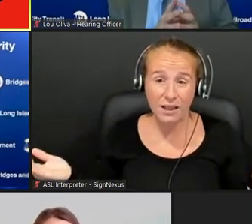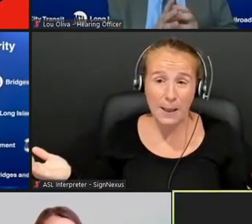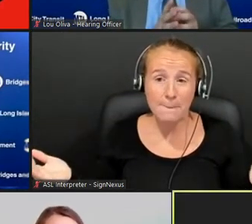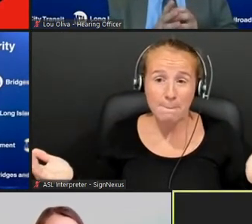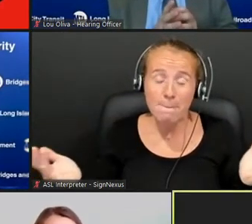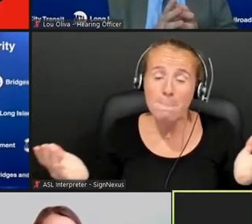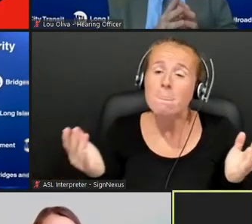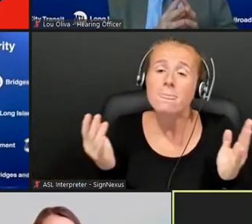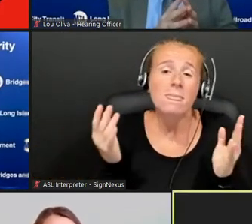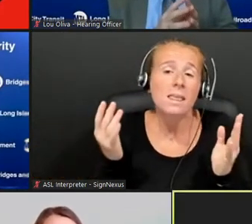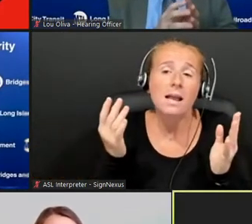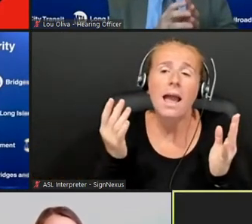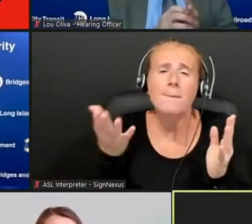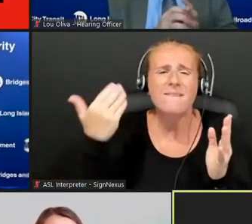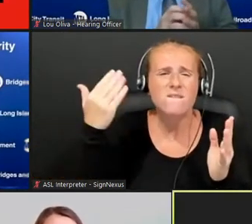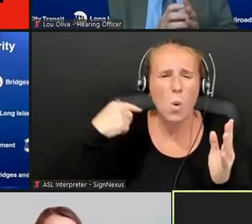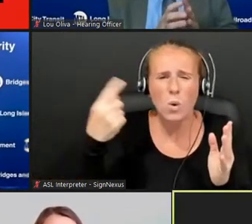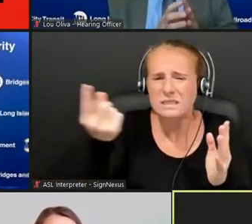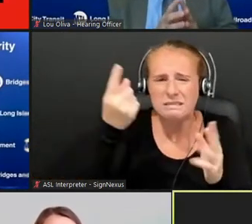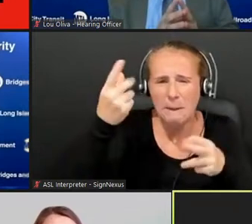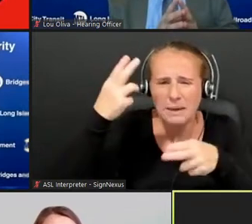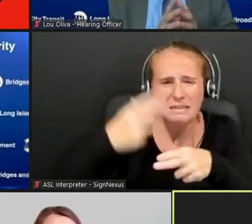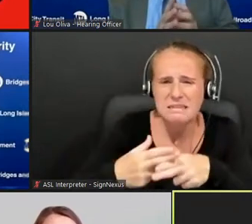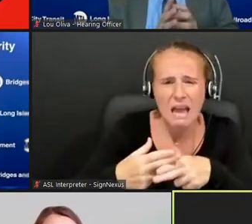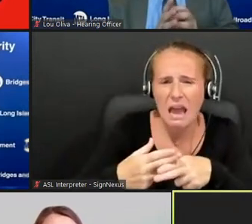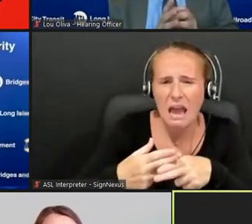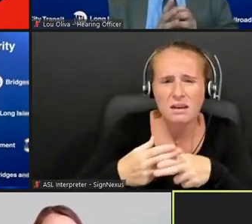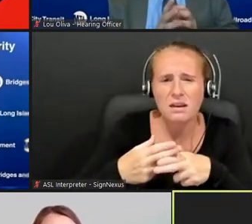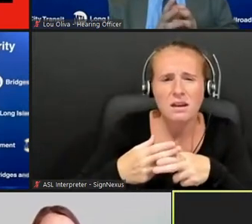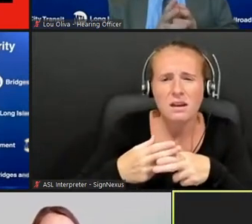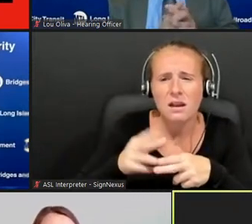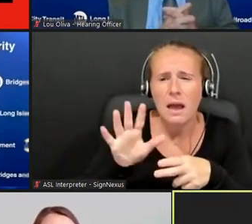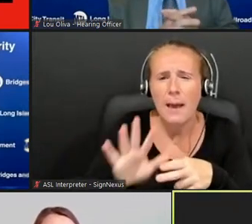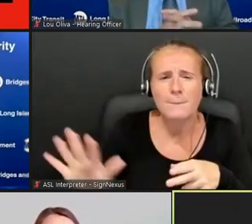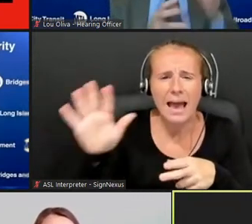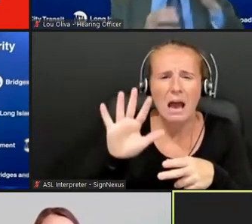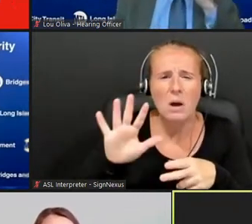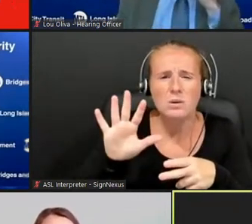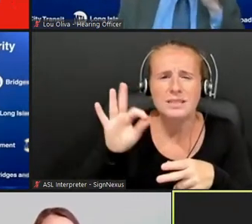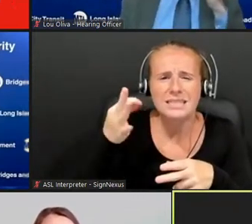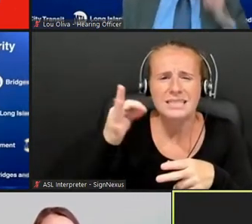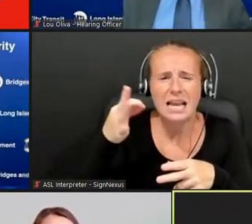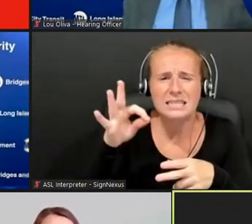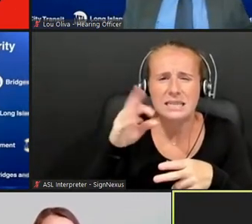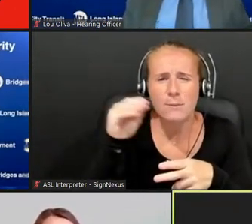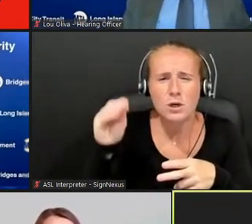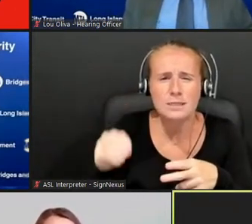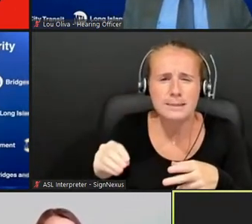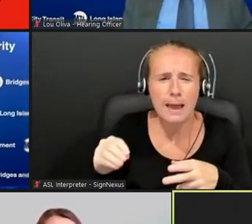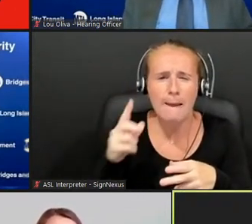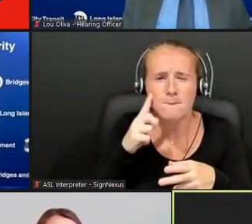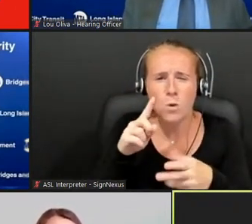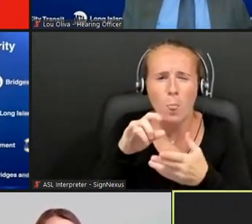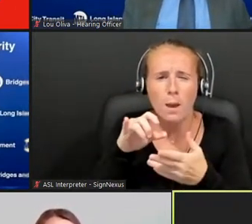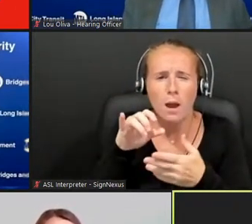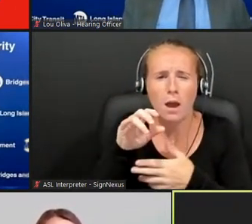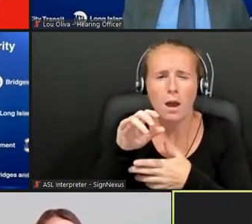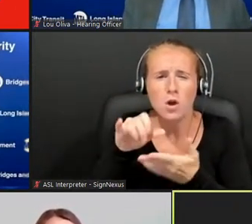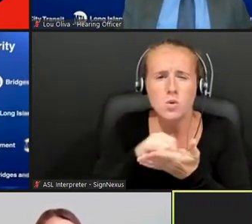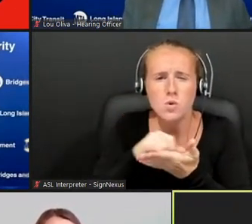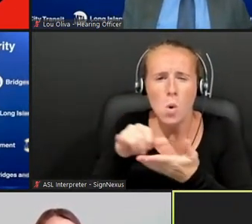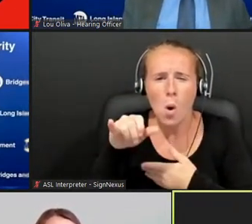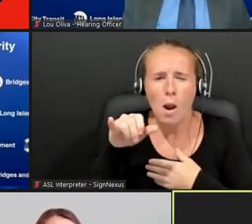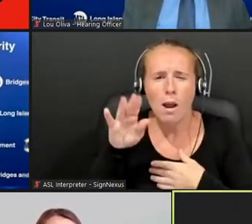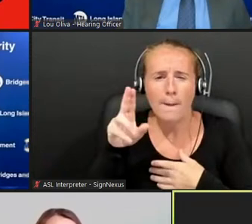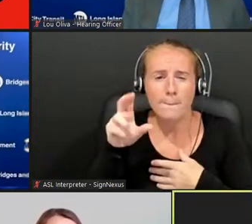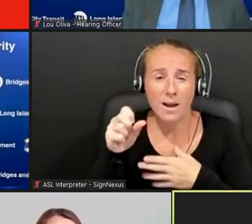and somebody said about 19 percent uh the New York bus link I mean that's pretty damn